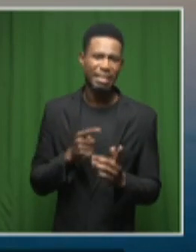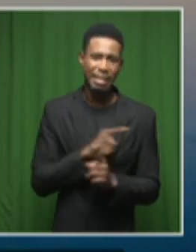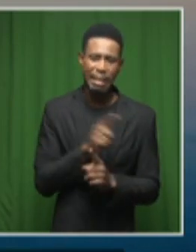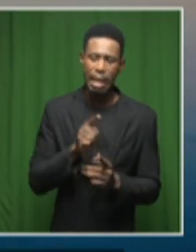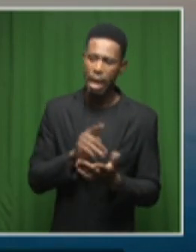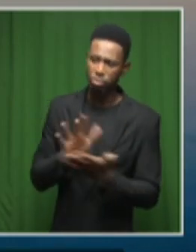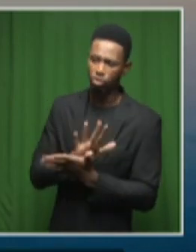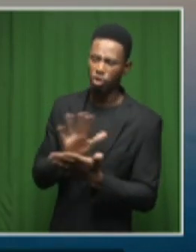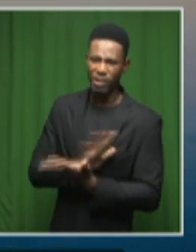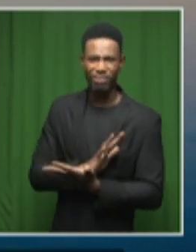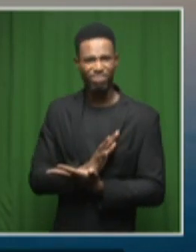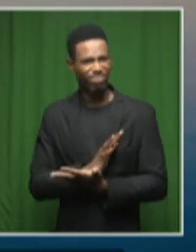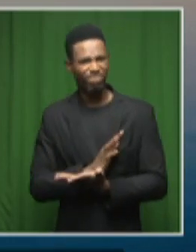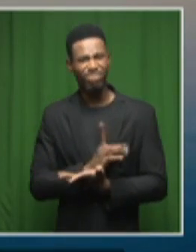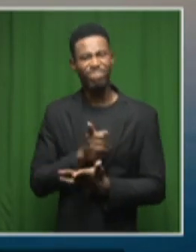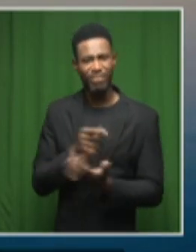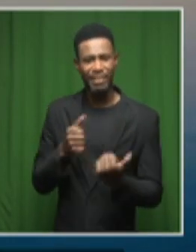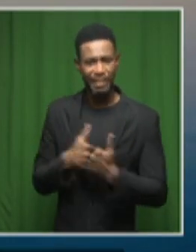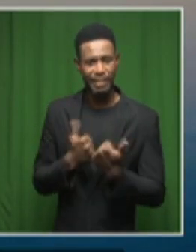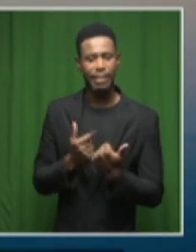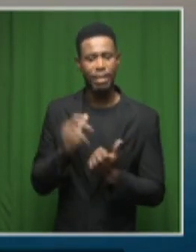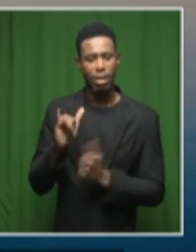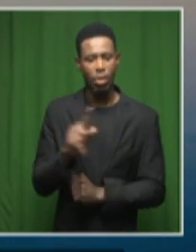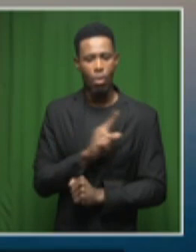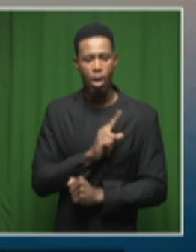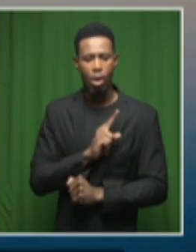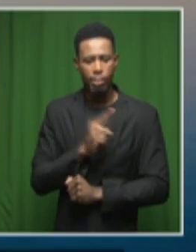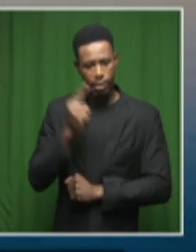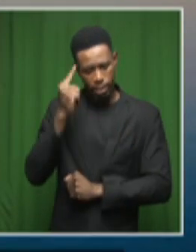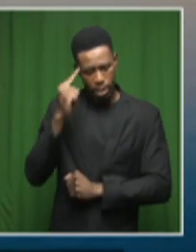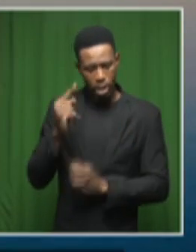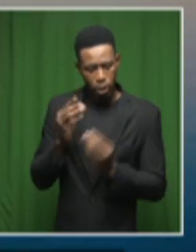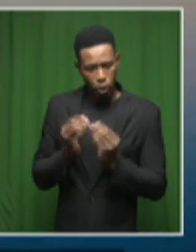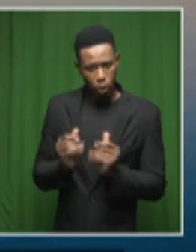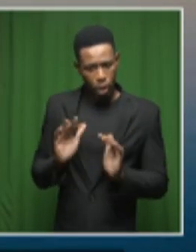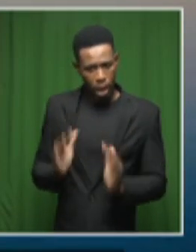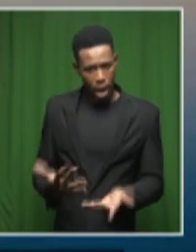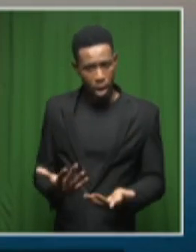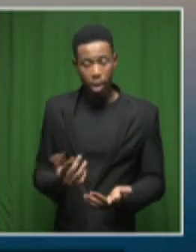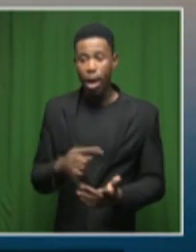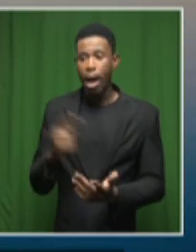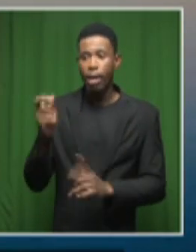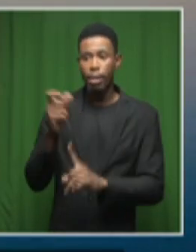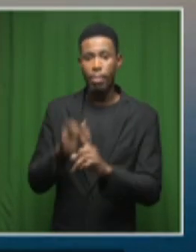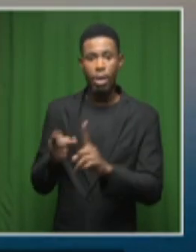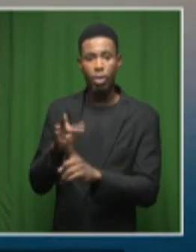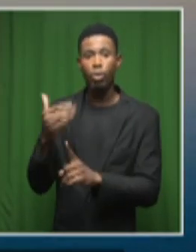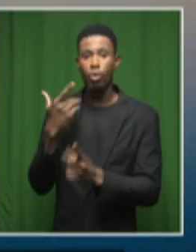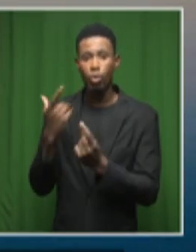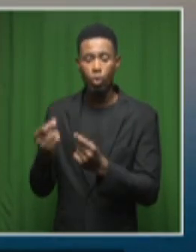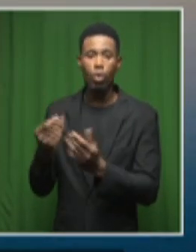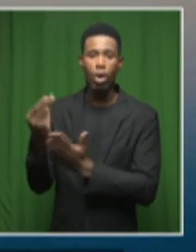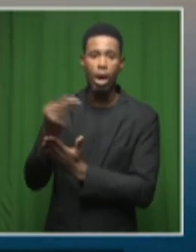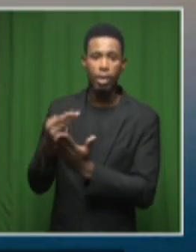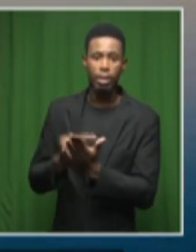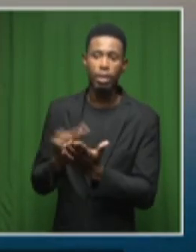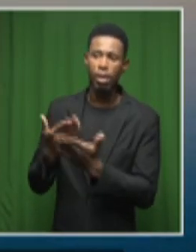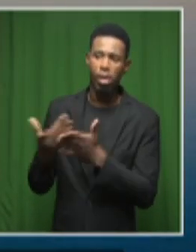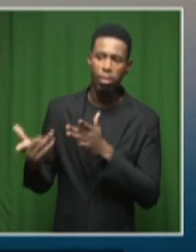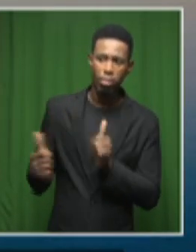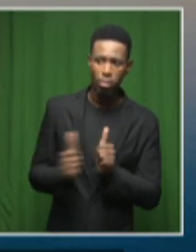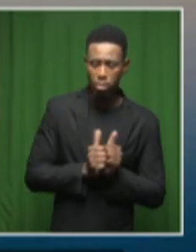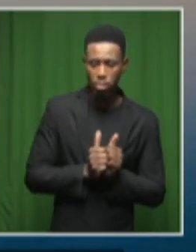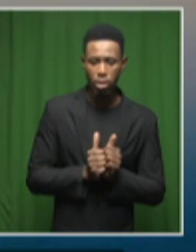with solutions, with a group of other artists that brings skills that are beyond an art piece. So